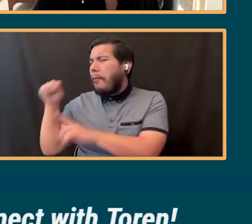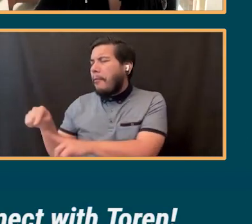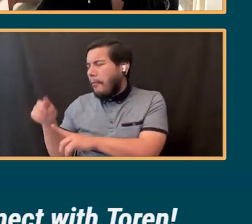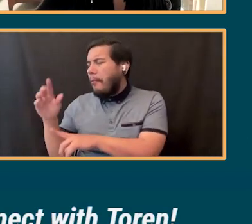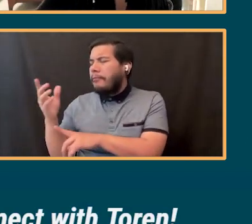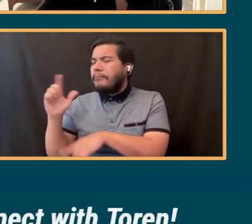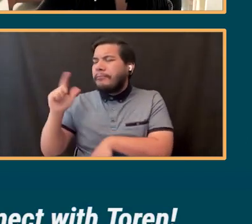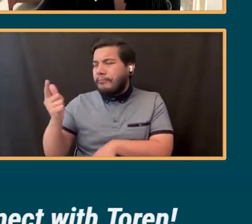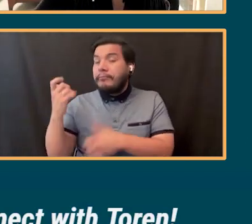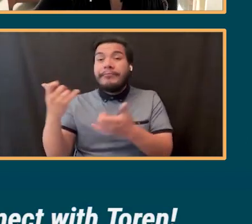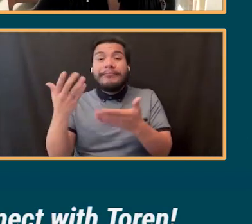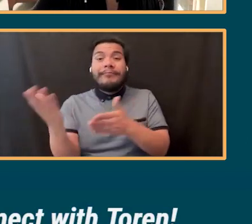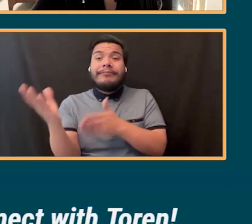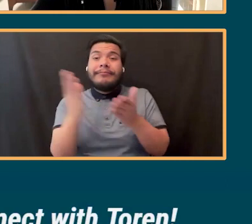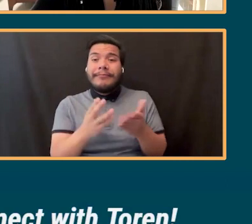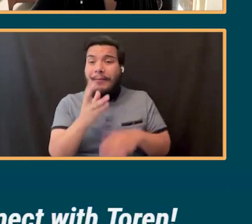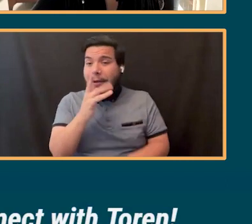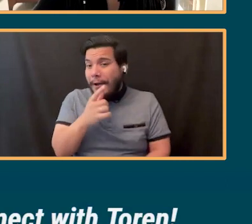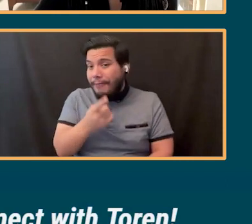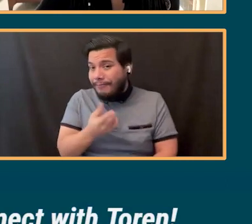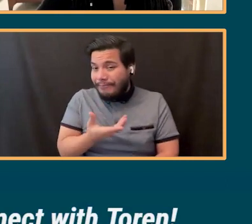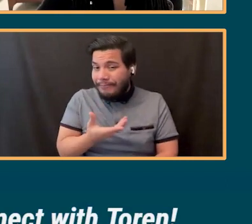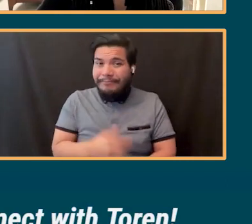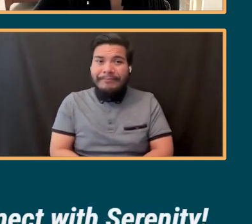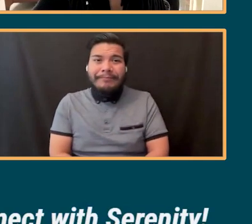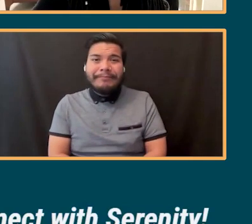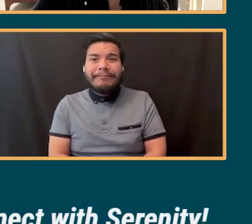invite your mom up onto the stage.